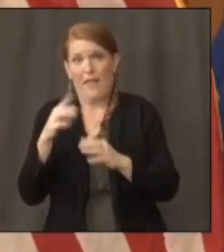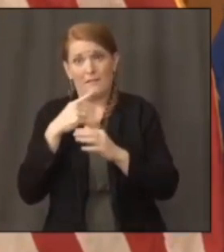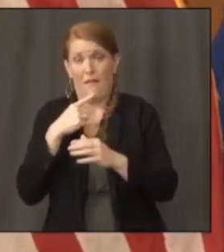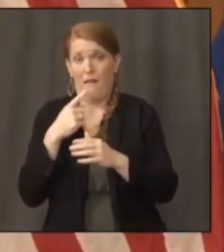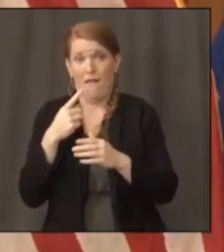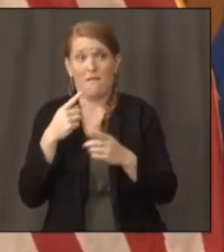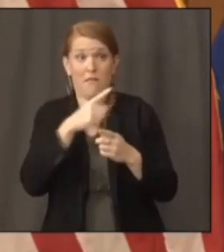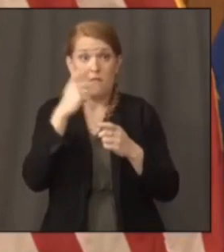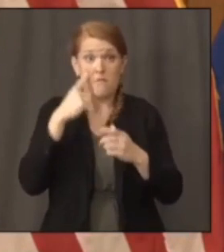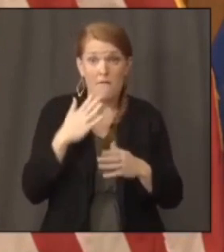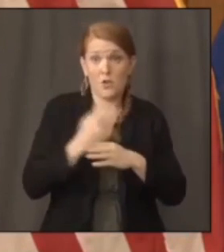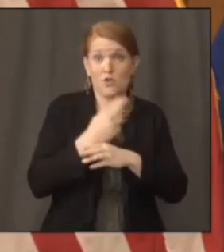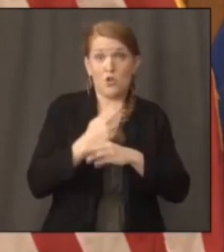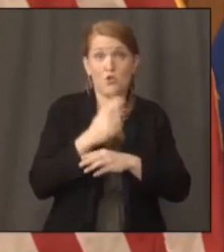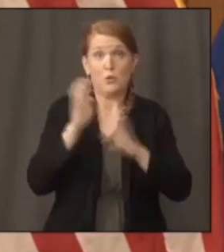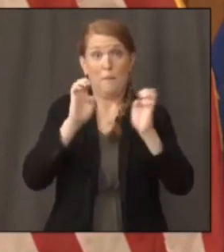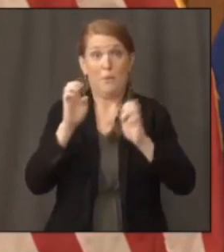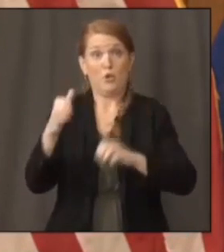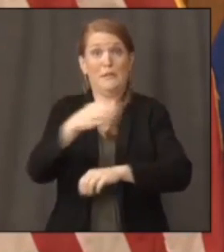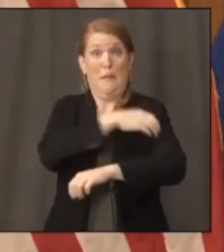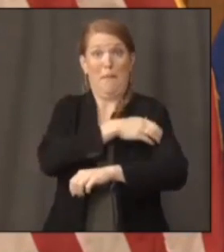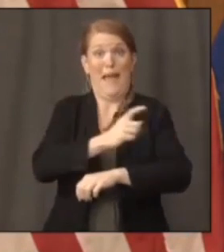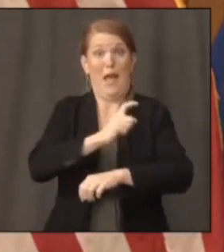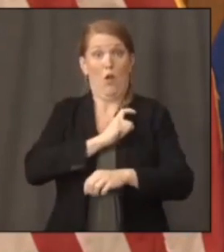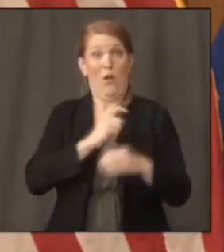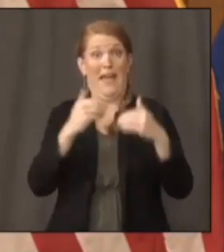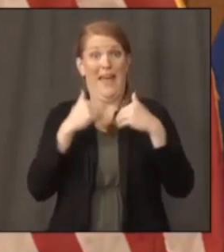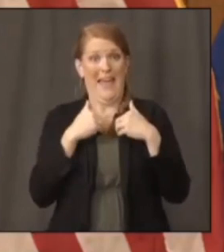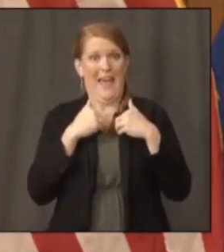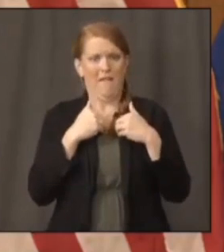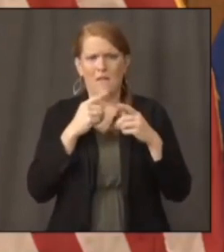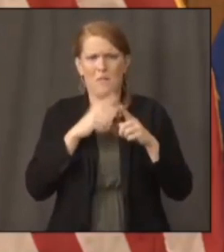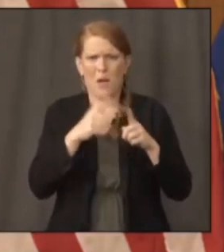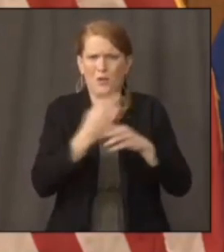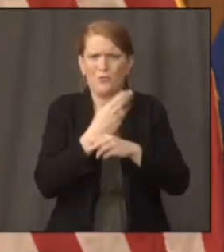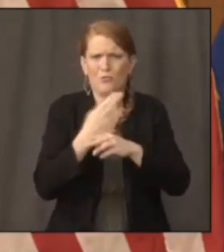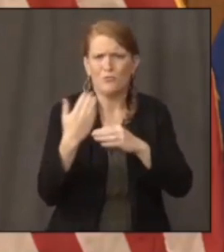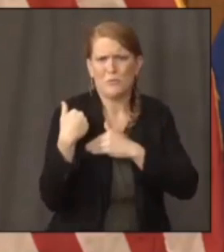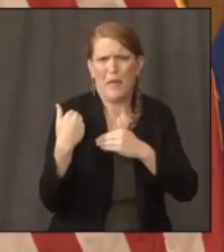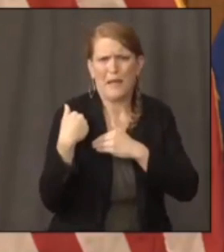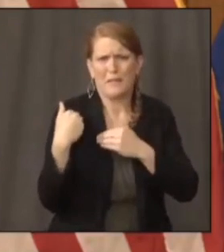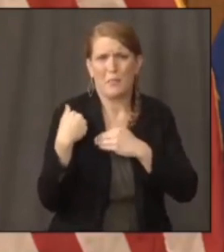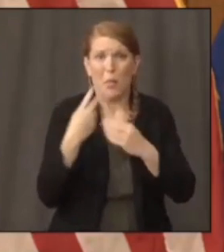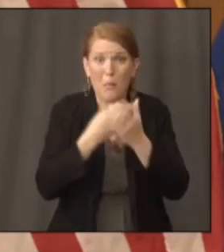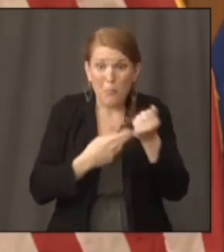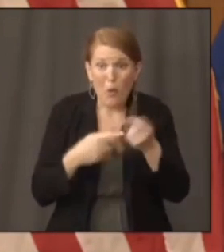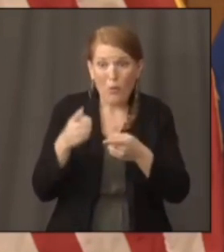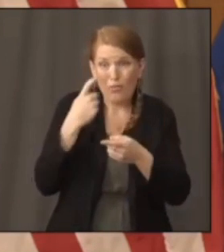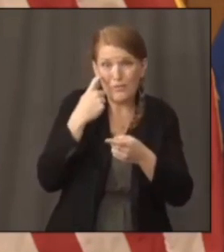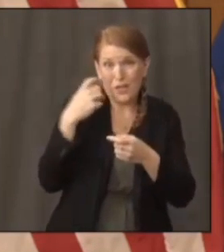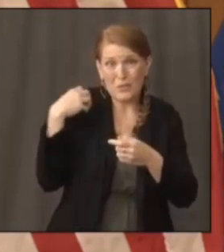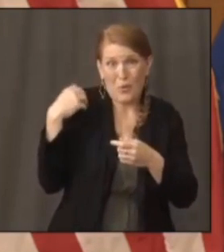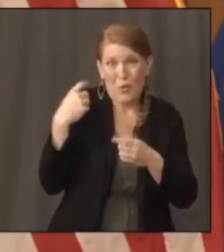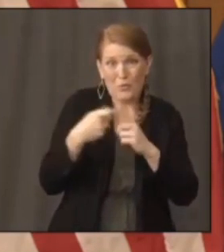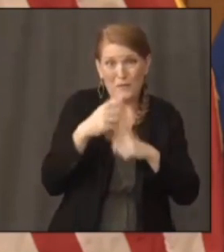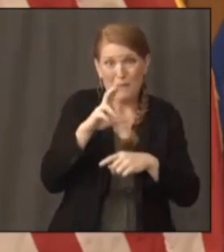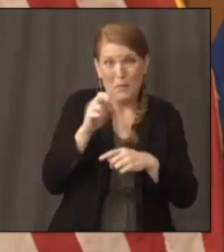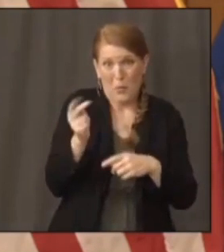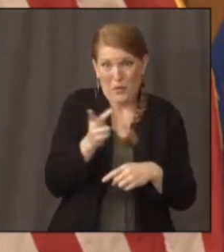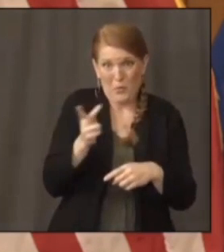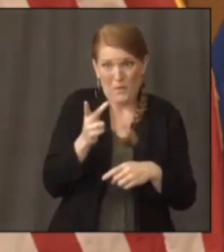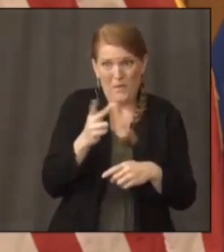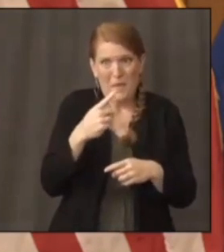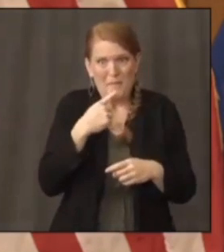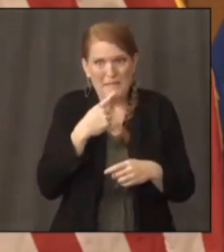so responsibly. You've seen two coaches, Coach Auriemma, Coach Hurley, who spoke directly to it and saying that we as a team in